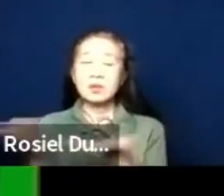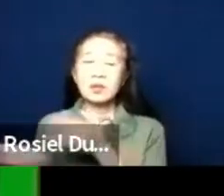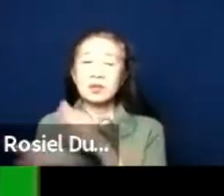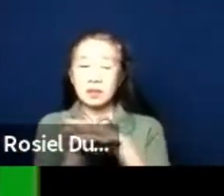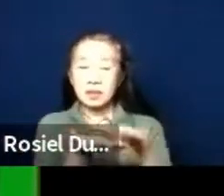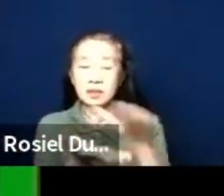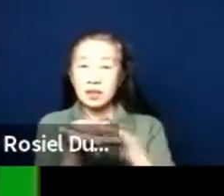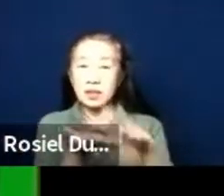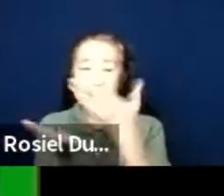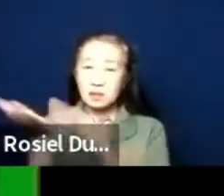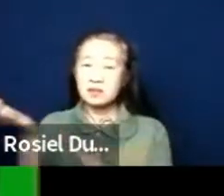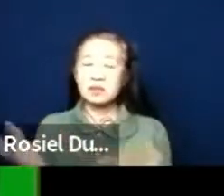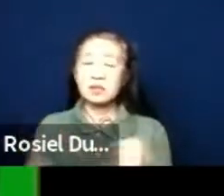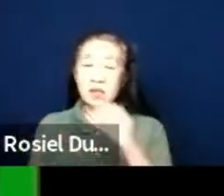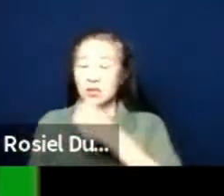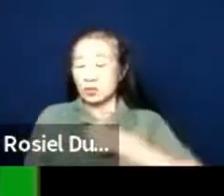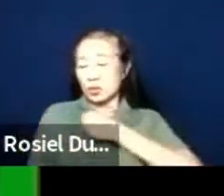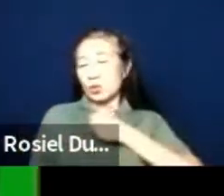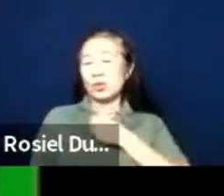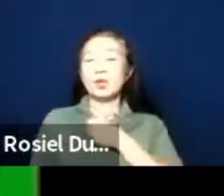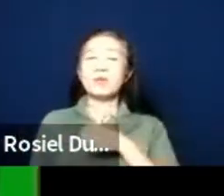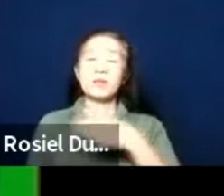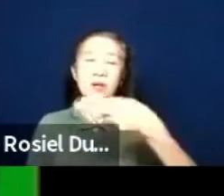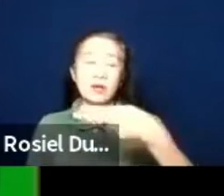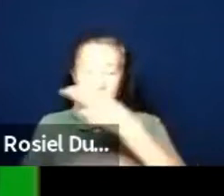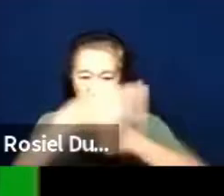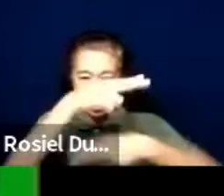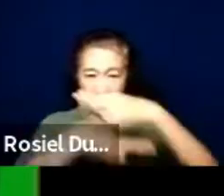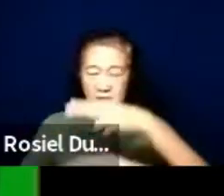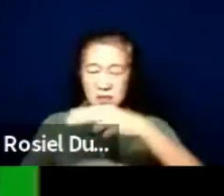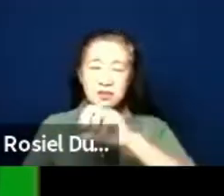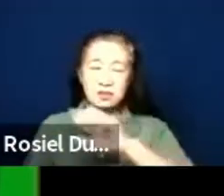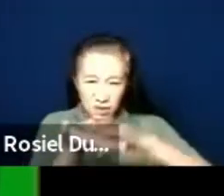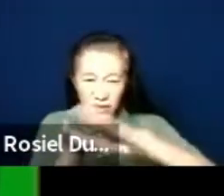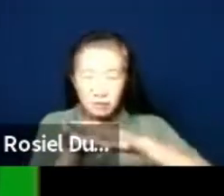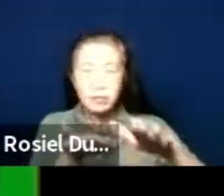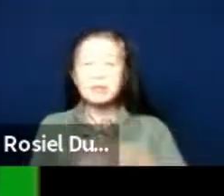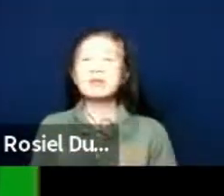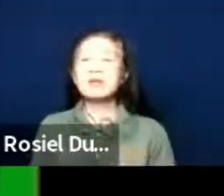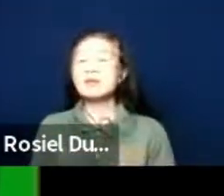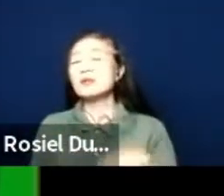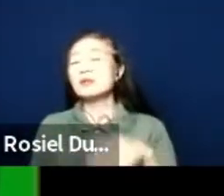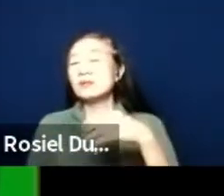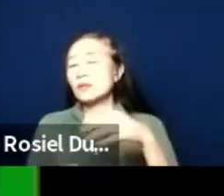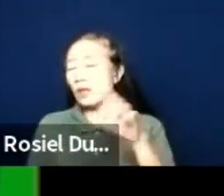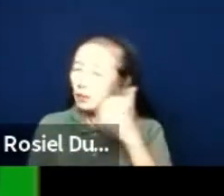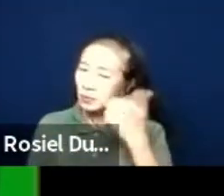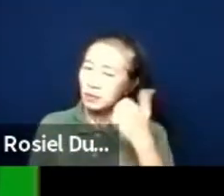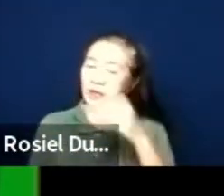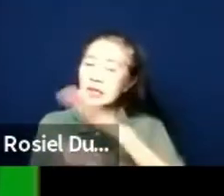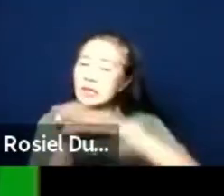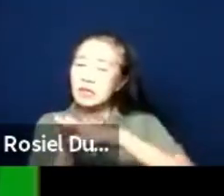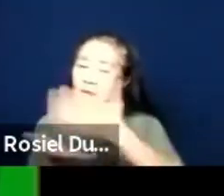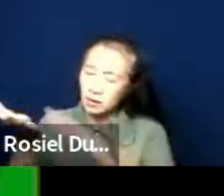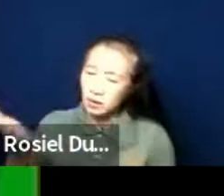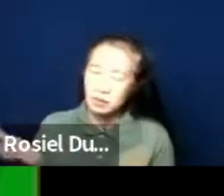hand sanitizer, disinfecting wipes, or general household cleaning supplies to disinfect surfaces. And